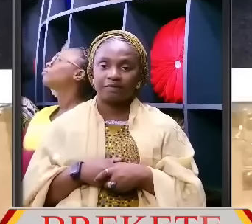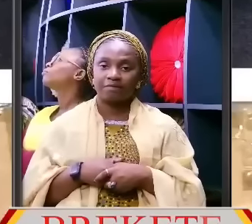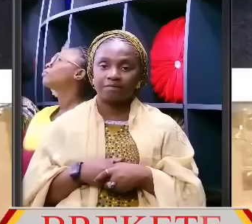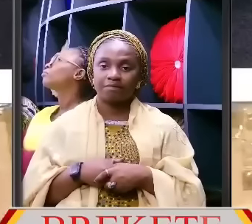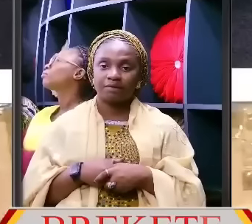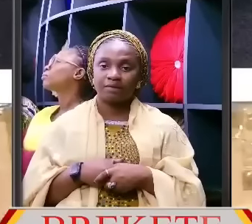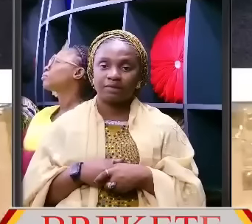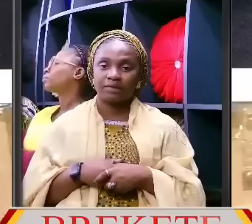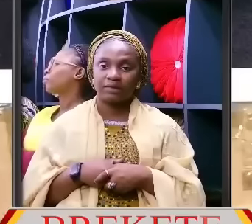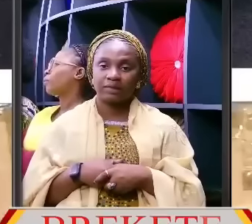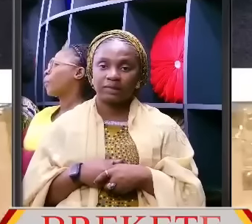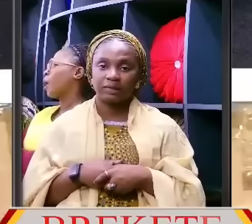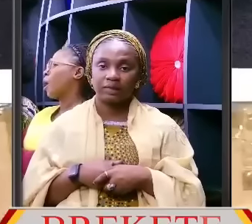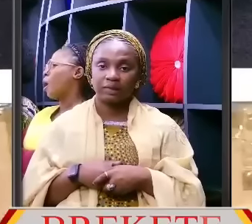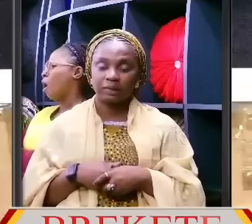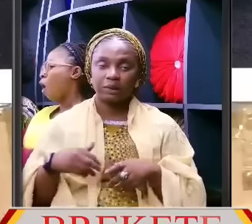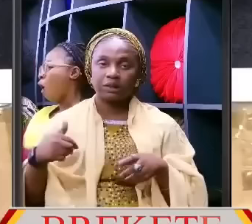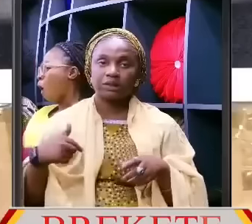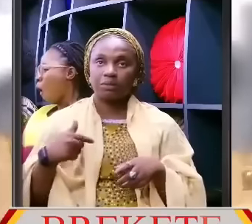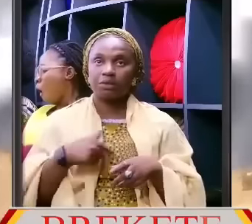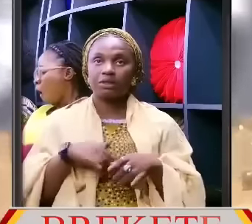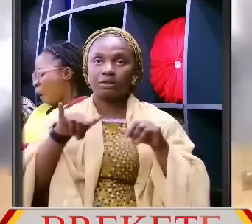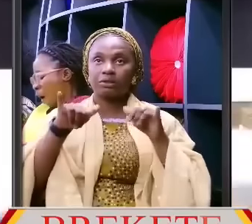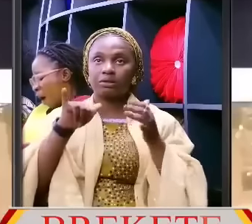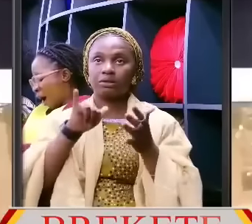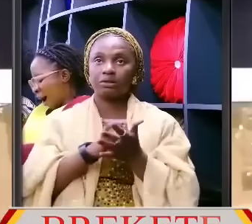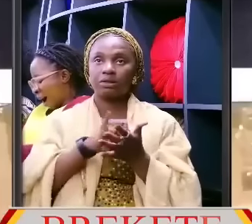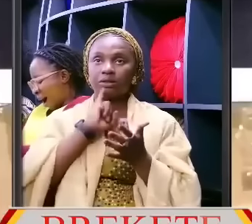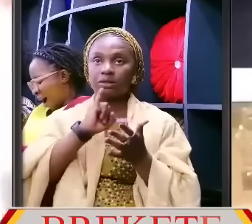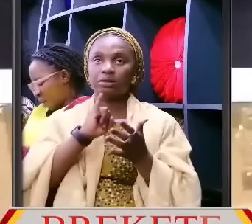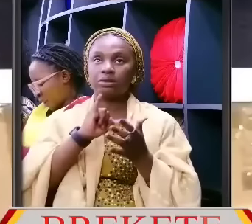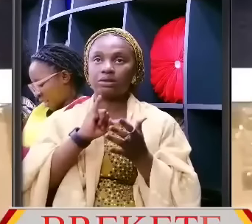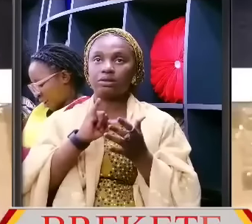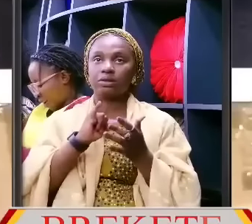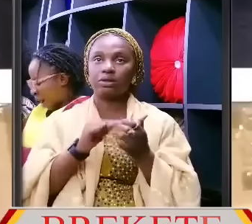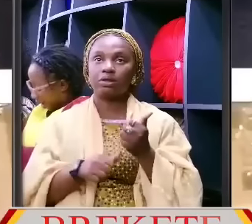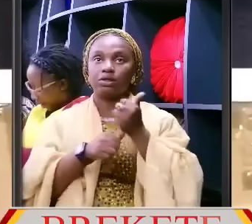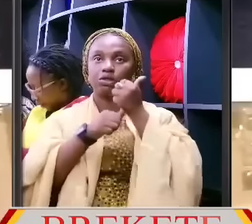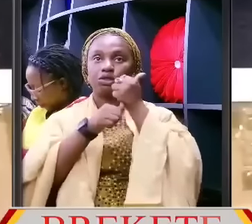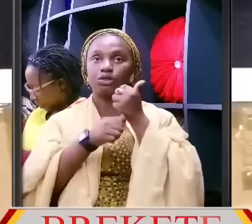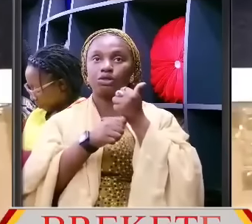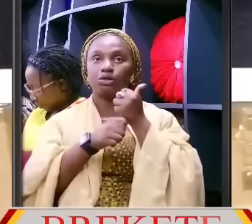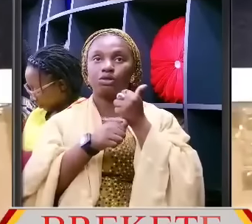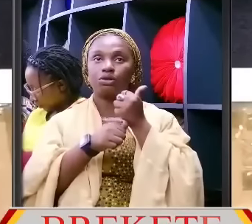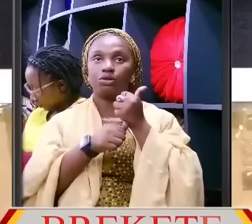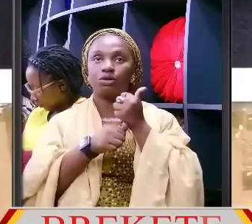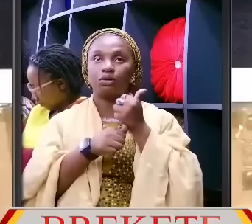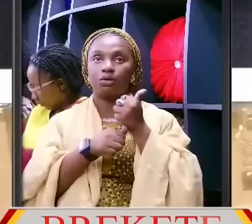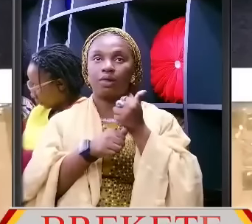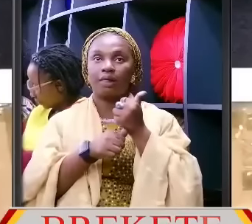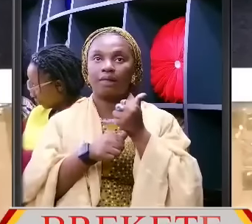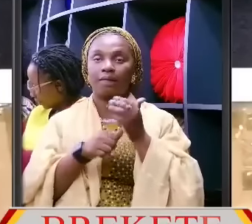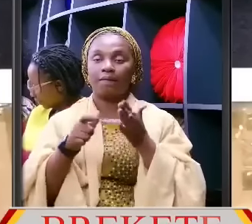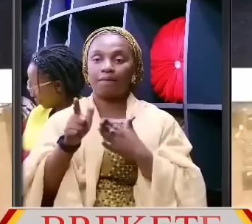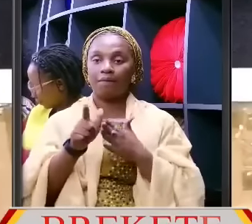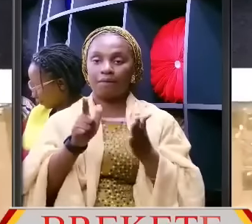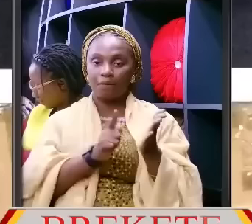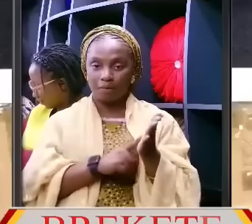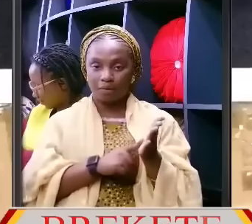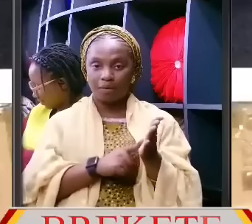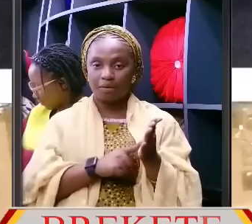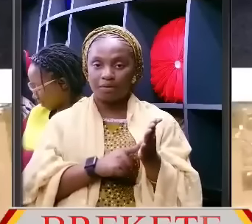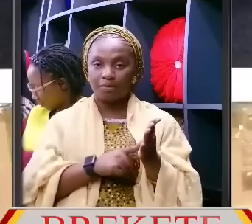Percy Way be senior advocate 3 years ago. Consi Percy Way be senior advocate 25 years ago. He go greet